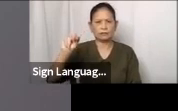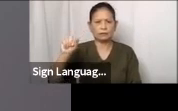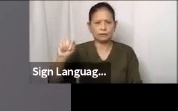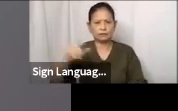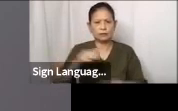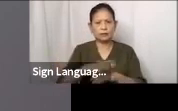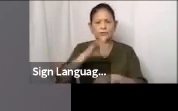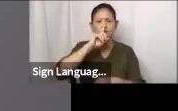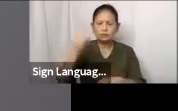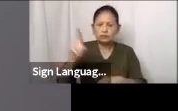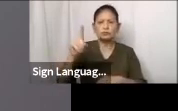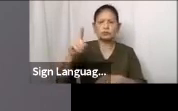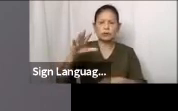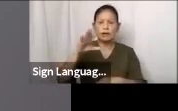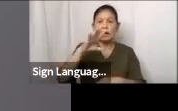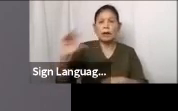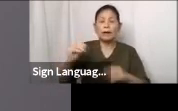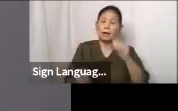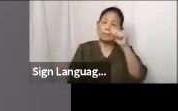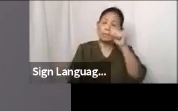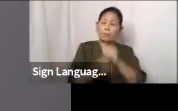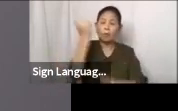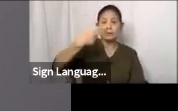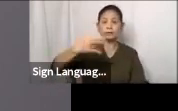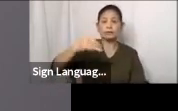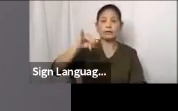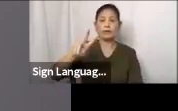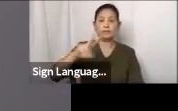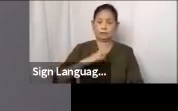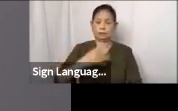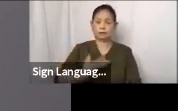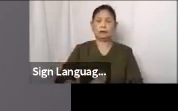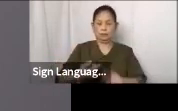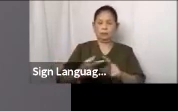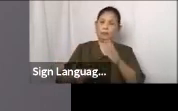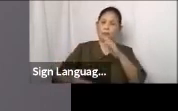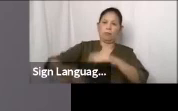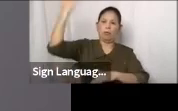is highest among transgender persons in India.